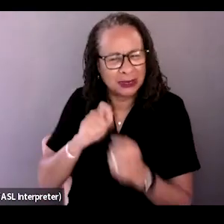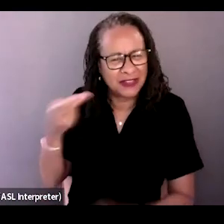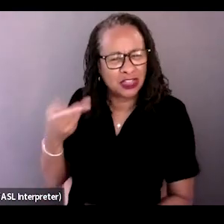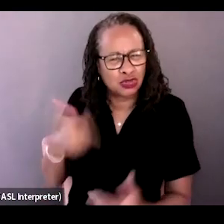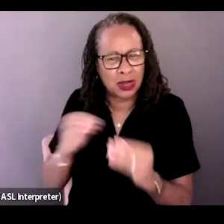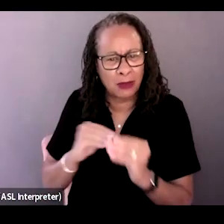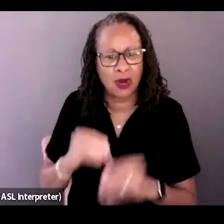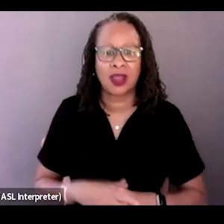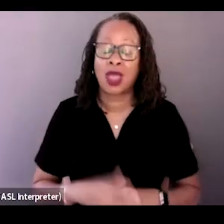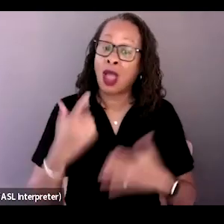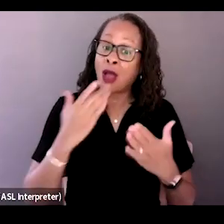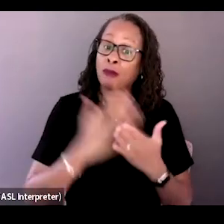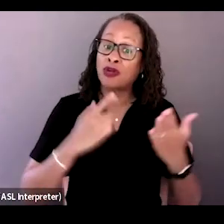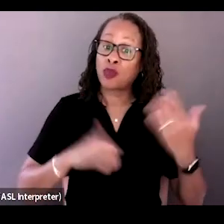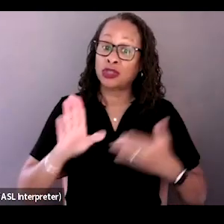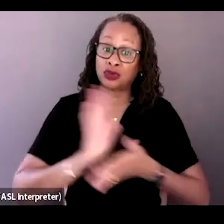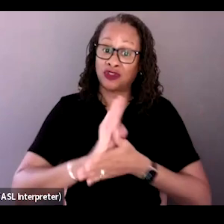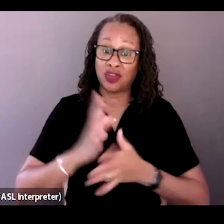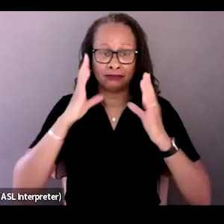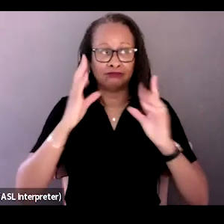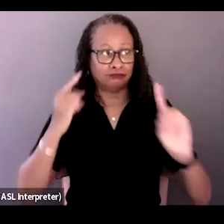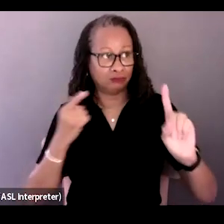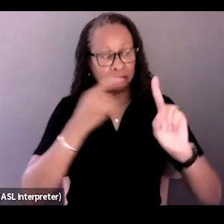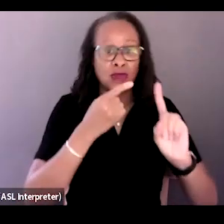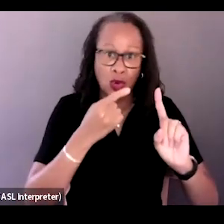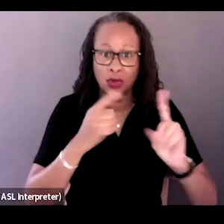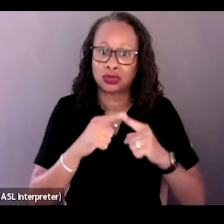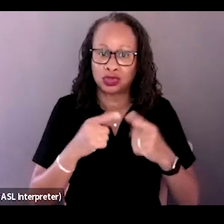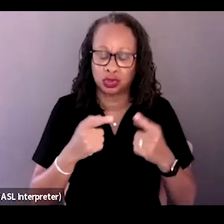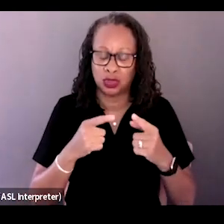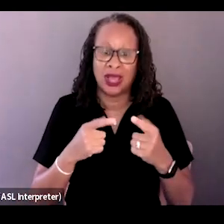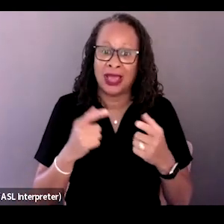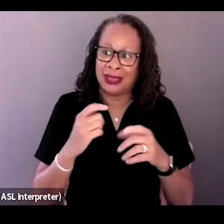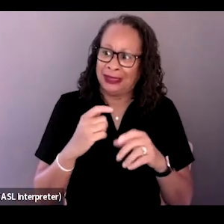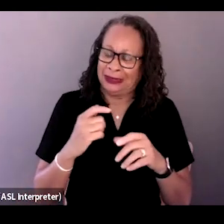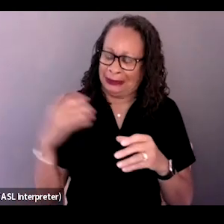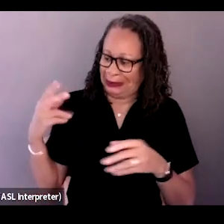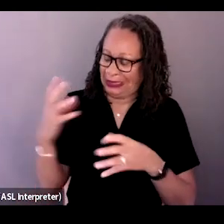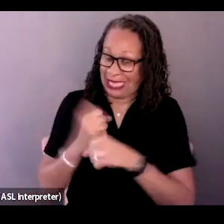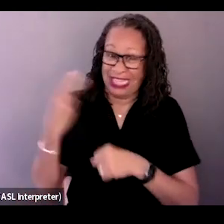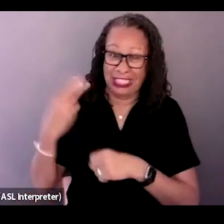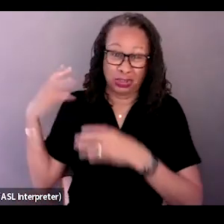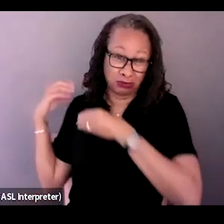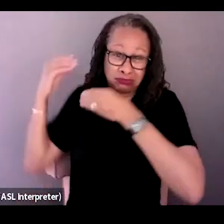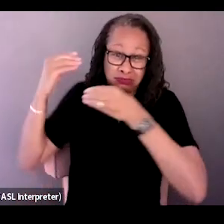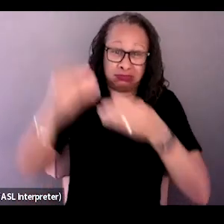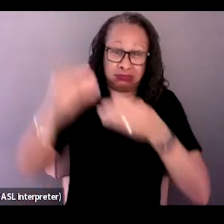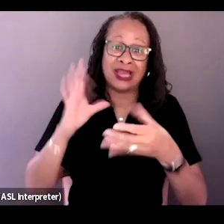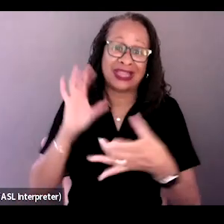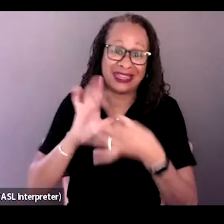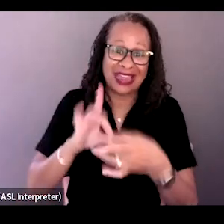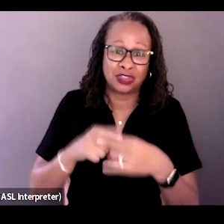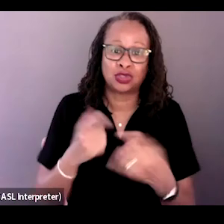Is part of what your film intends to revive this history and connect it to the present day as we see